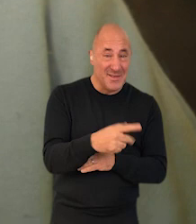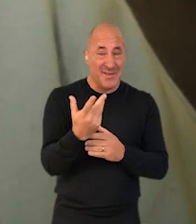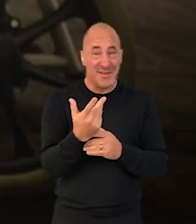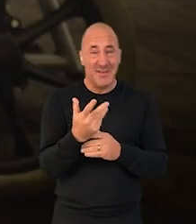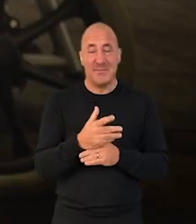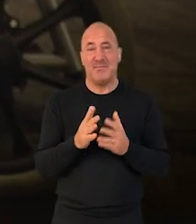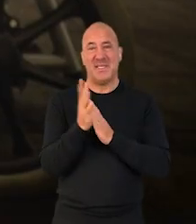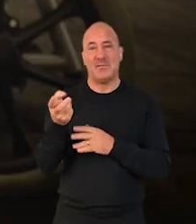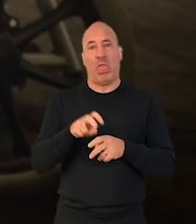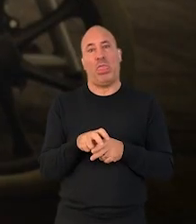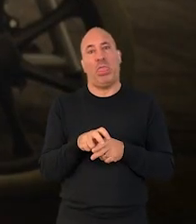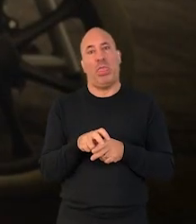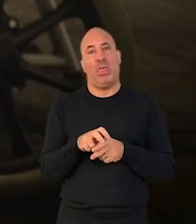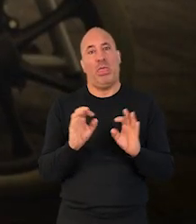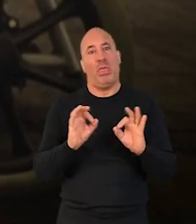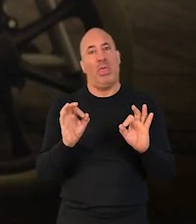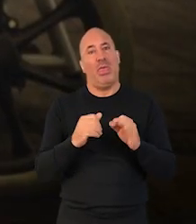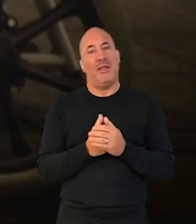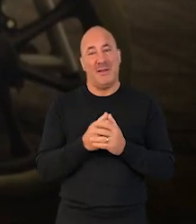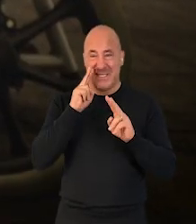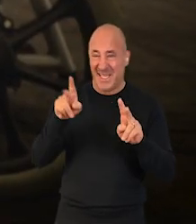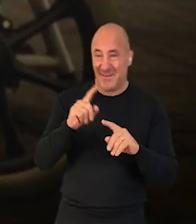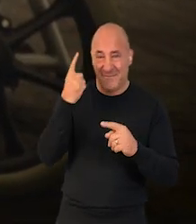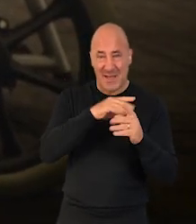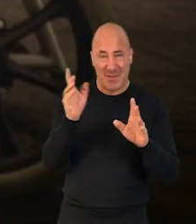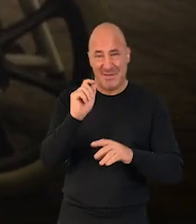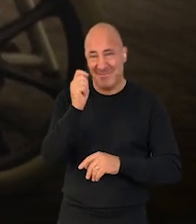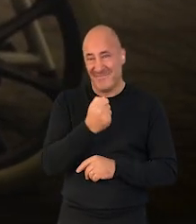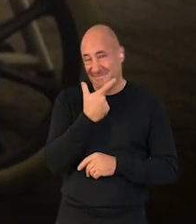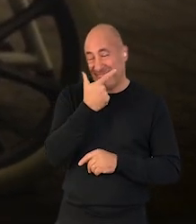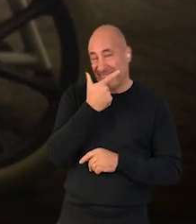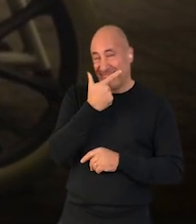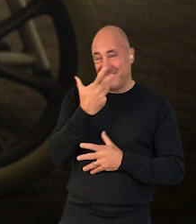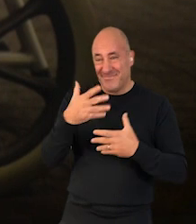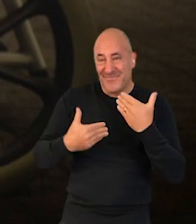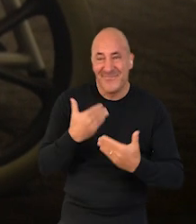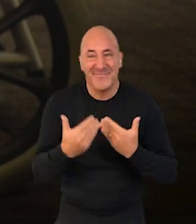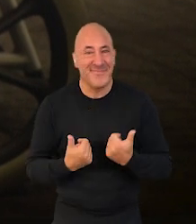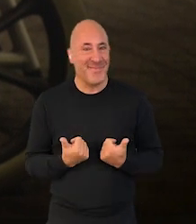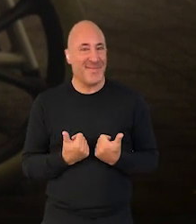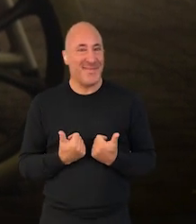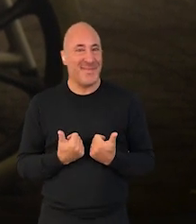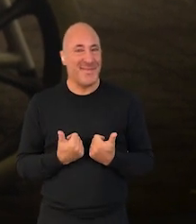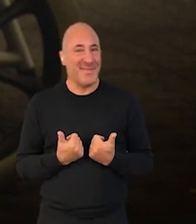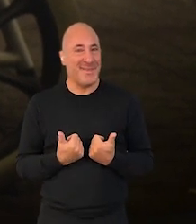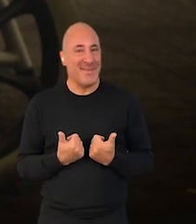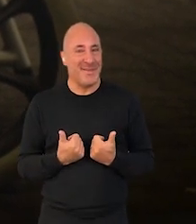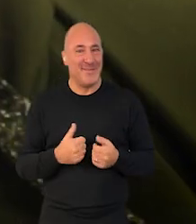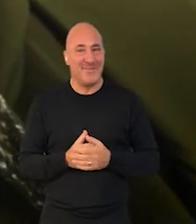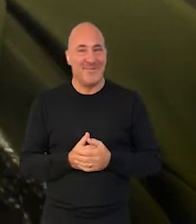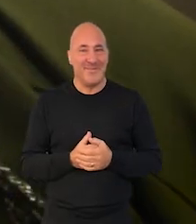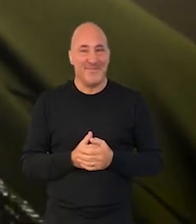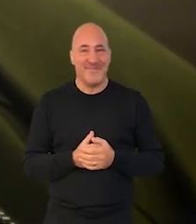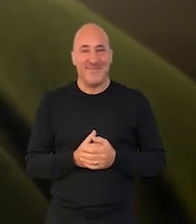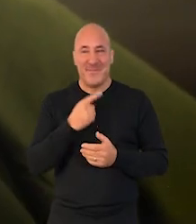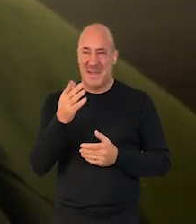emotionally. Gets them out the house as well, so they're not just sat. I think you can see the smile on the faces when they're doing